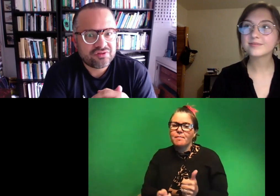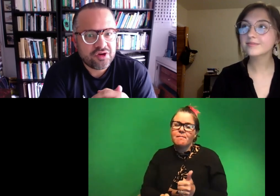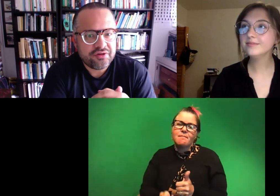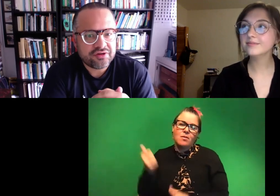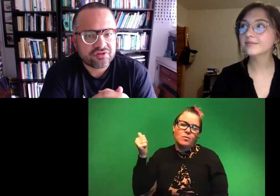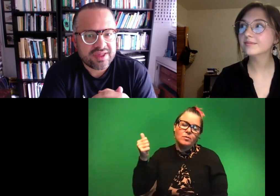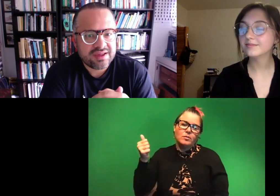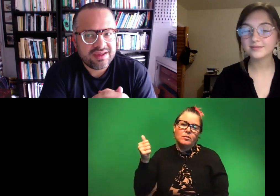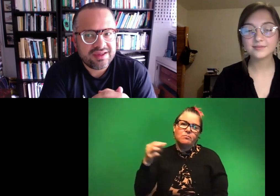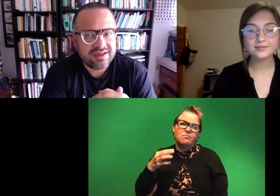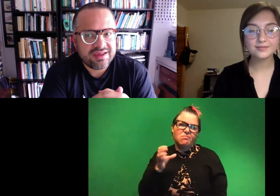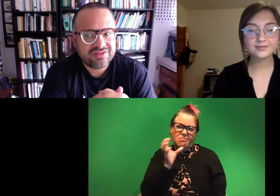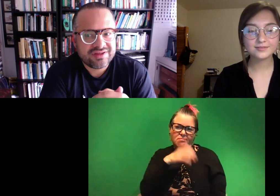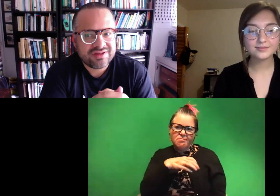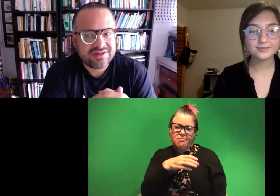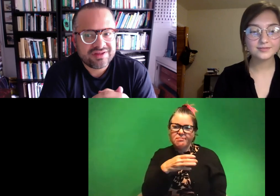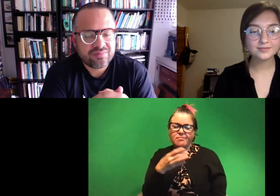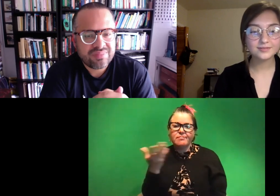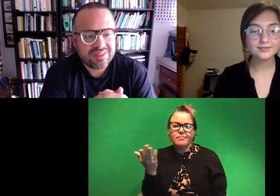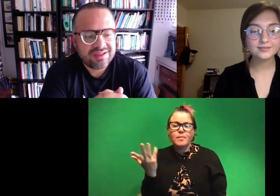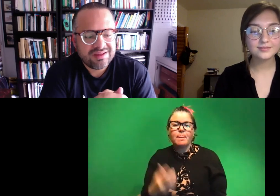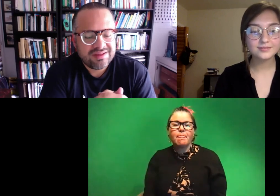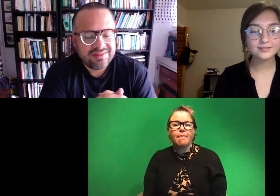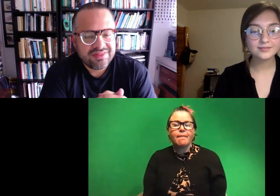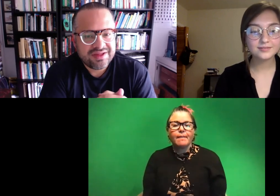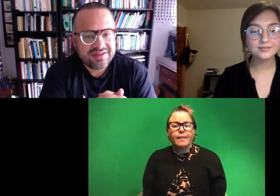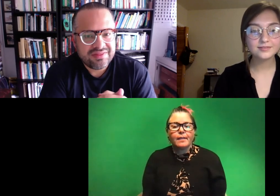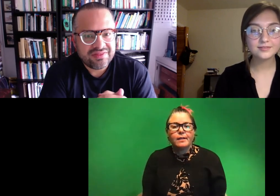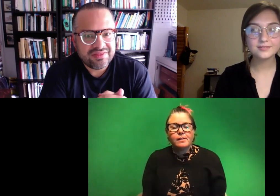one of the most curious thing is